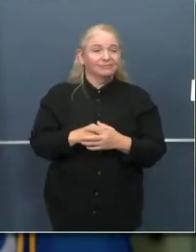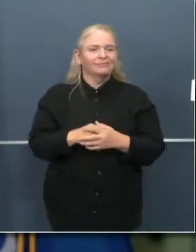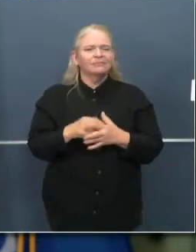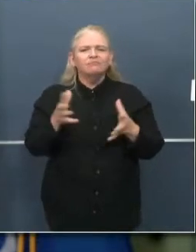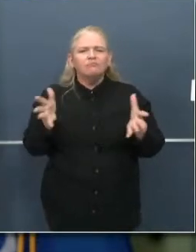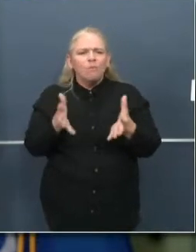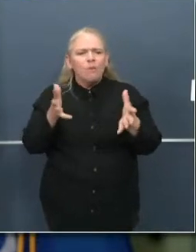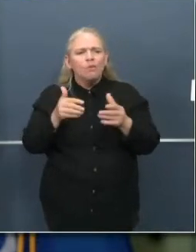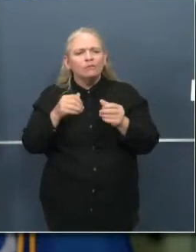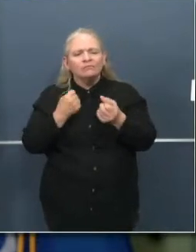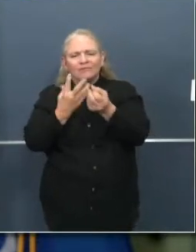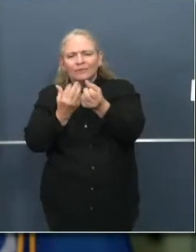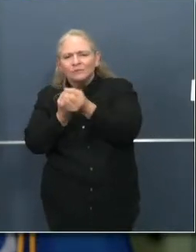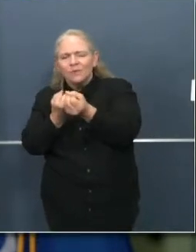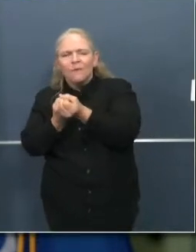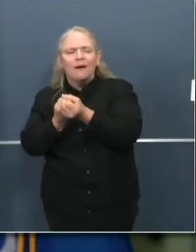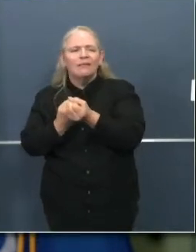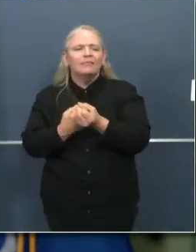Capital Public Radio.